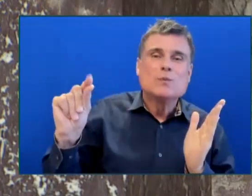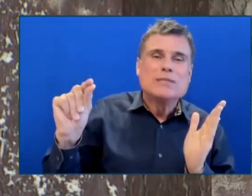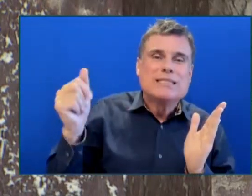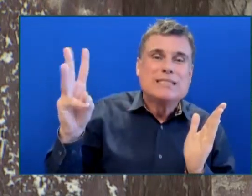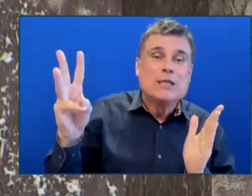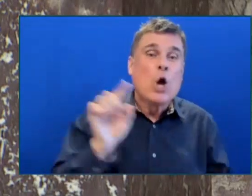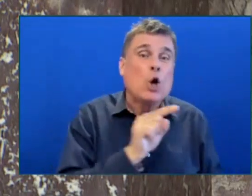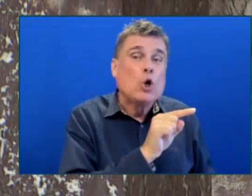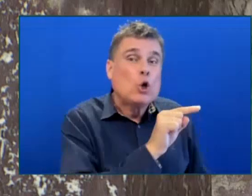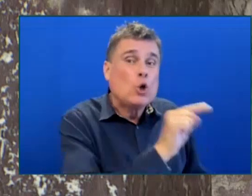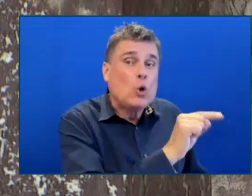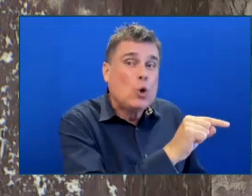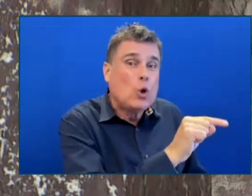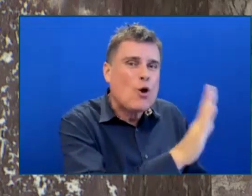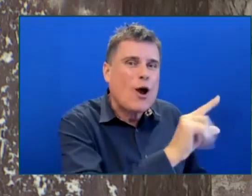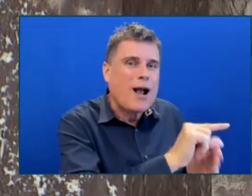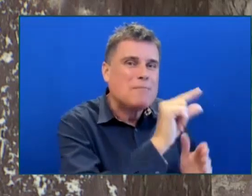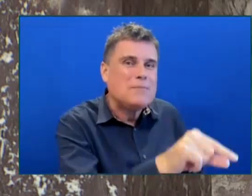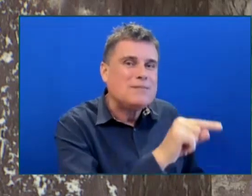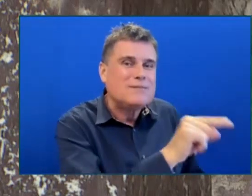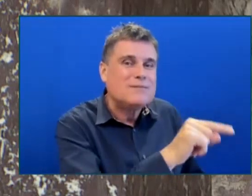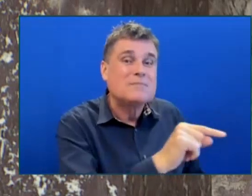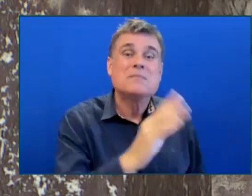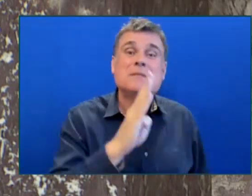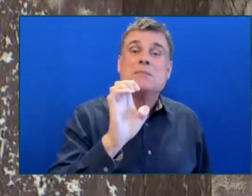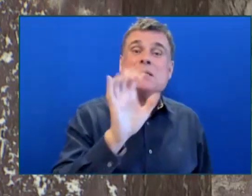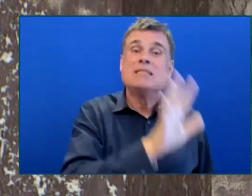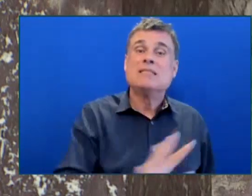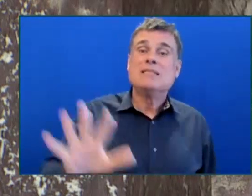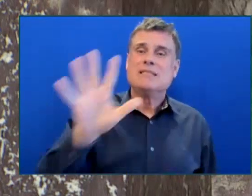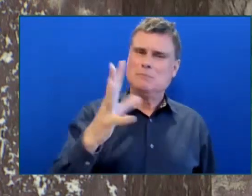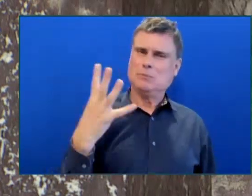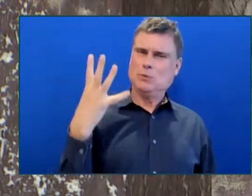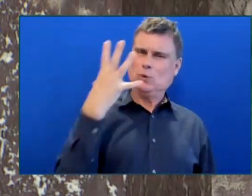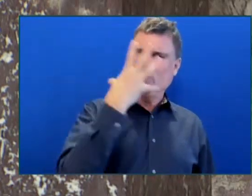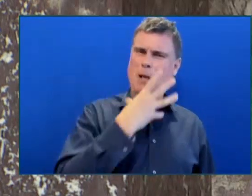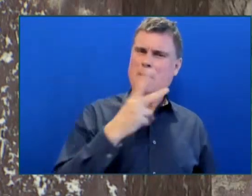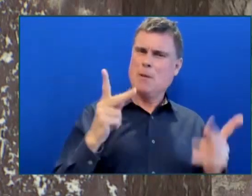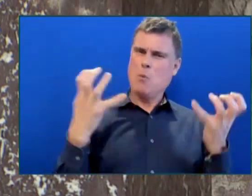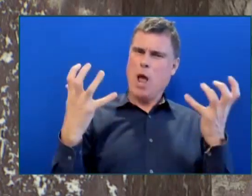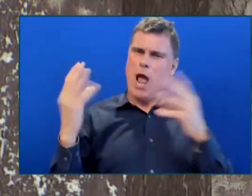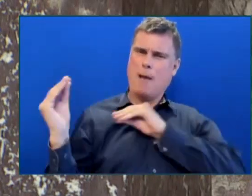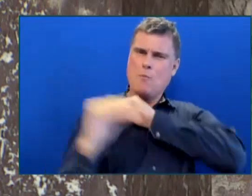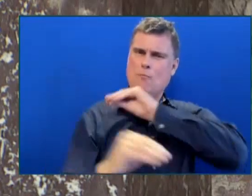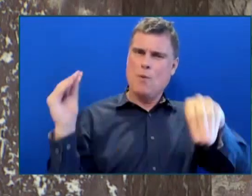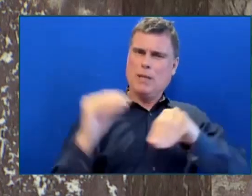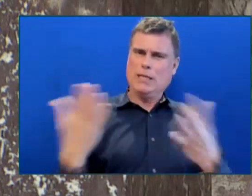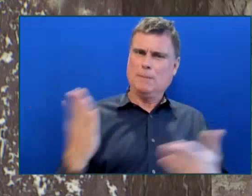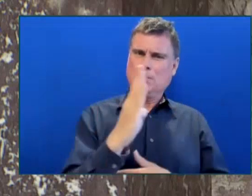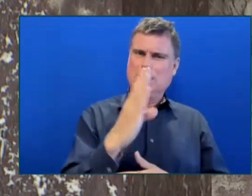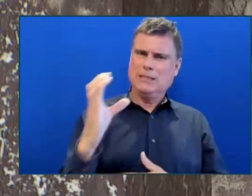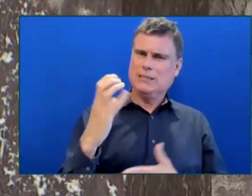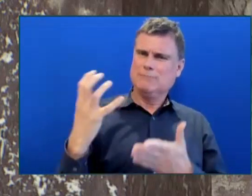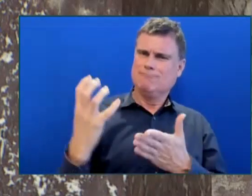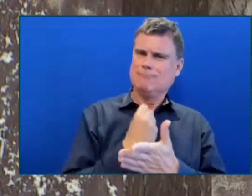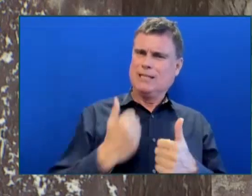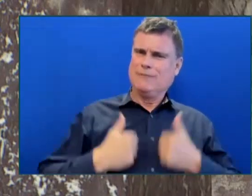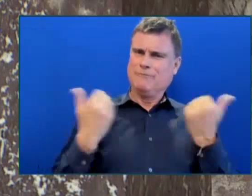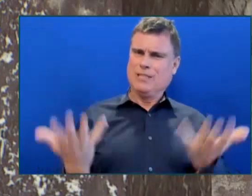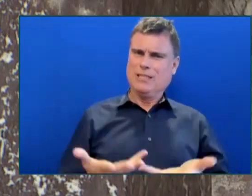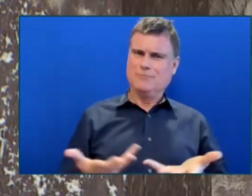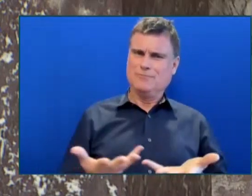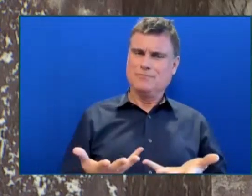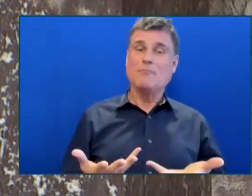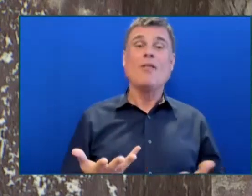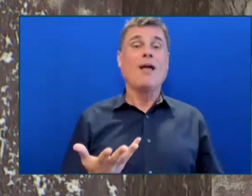live. I think the member may also know that we have been seeing record numbers of people come to British Columbia.